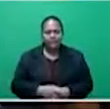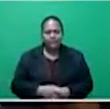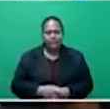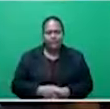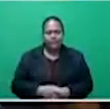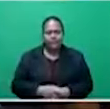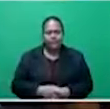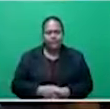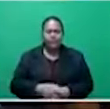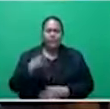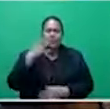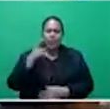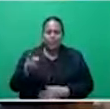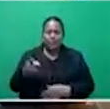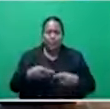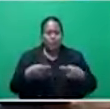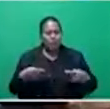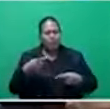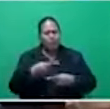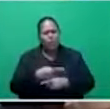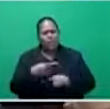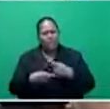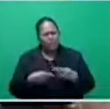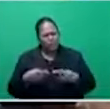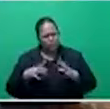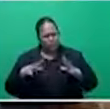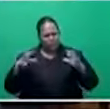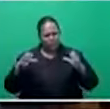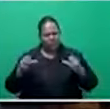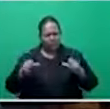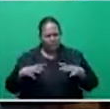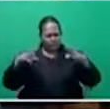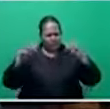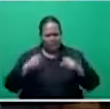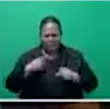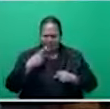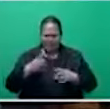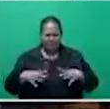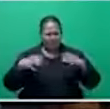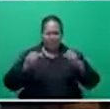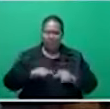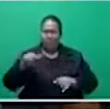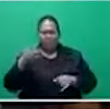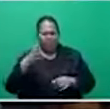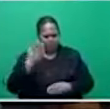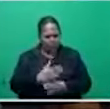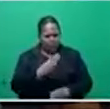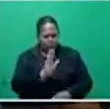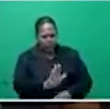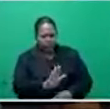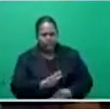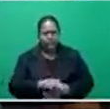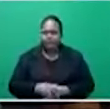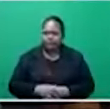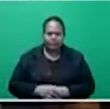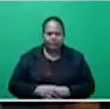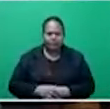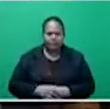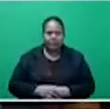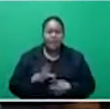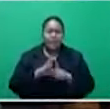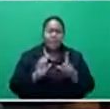talk about freedom, they're going to restrict freedom of movement. So if tomorrow some Fijian wants to go and work in overseas, some Fijian